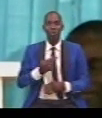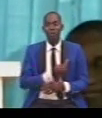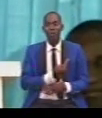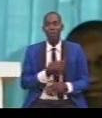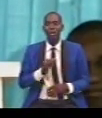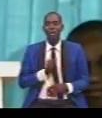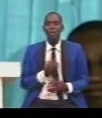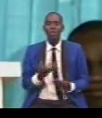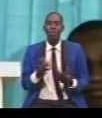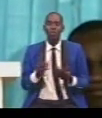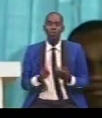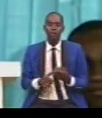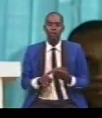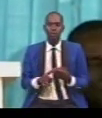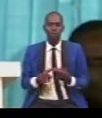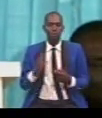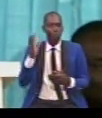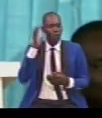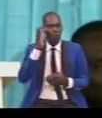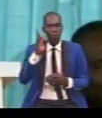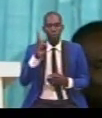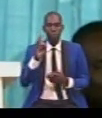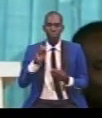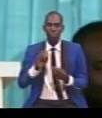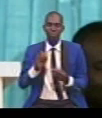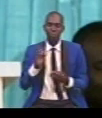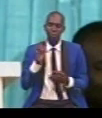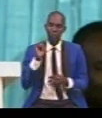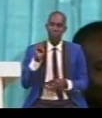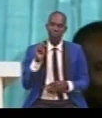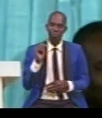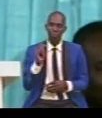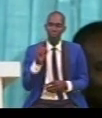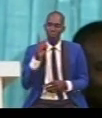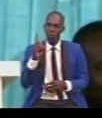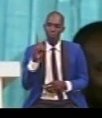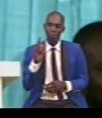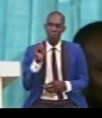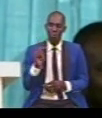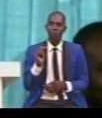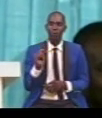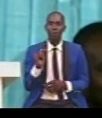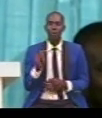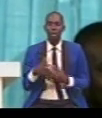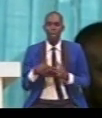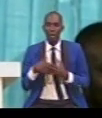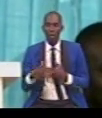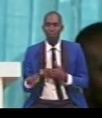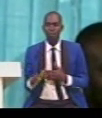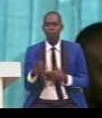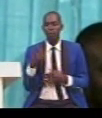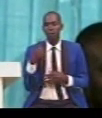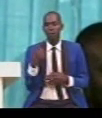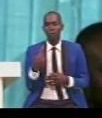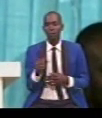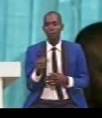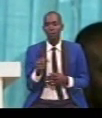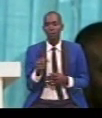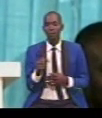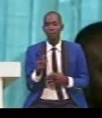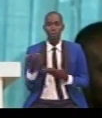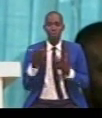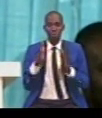just want us to listen to one testimony. Just one testimony. After the ministration of the servant of